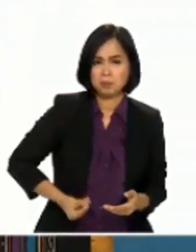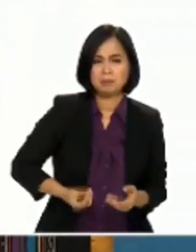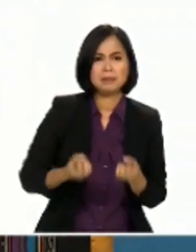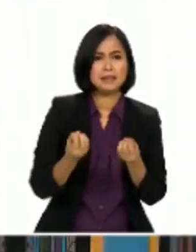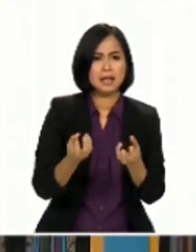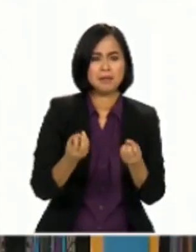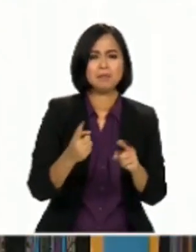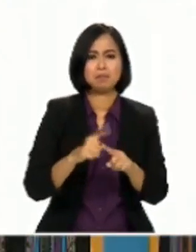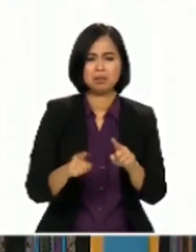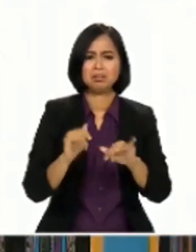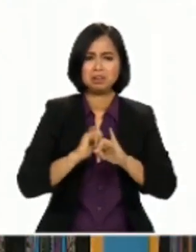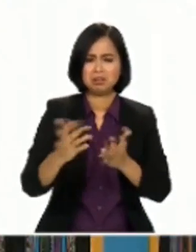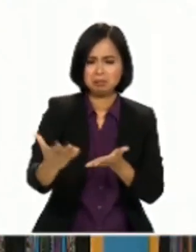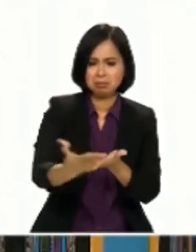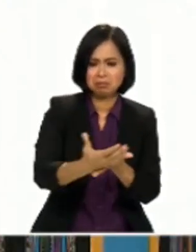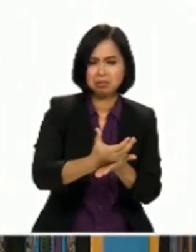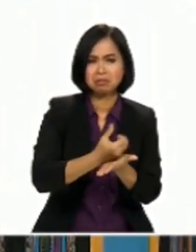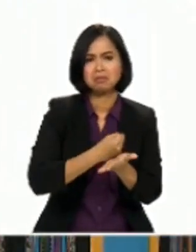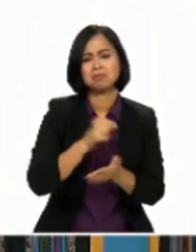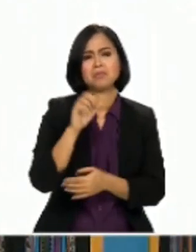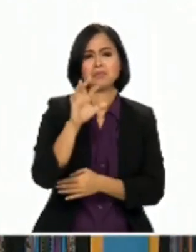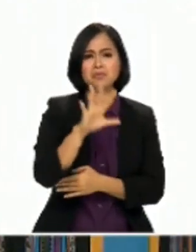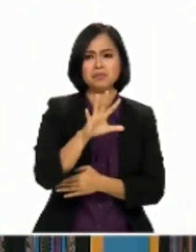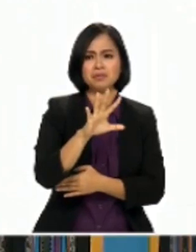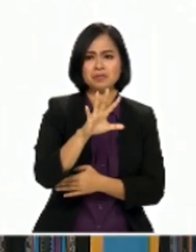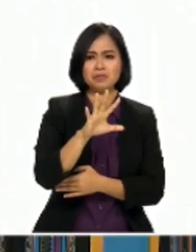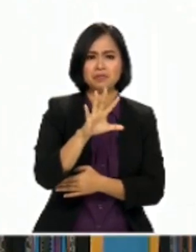managed to collect 585